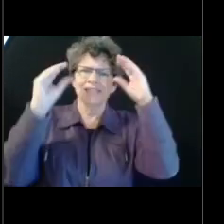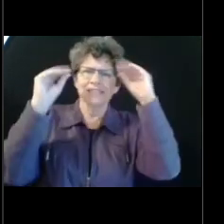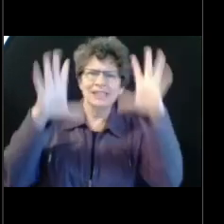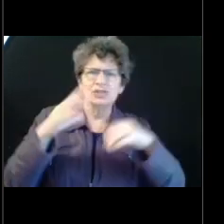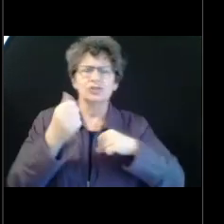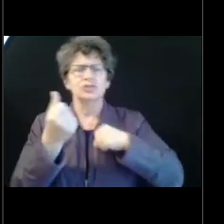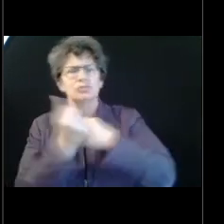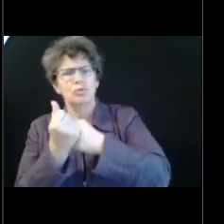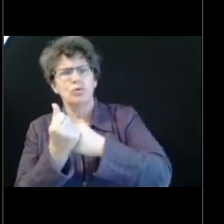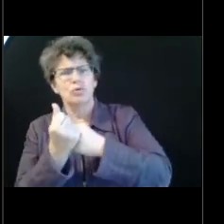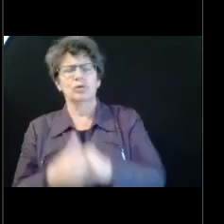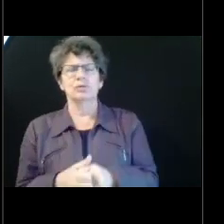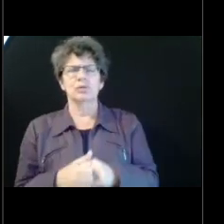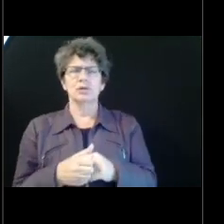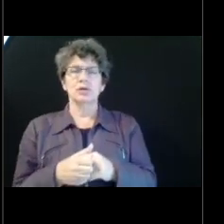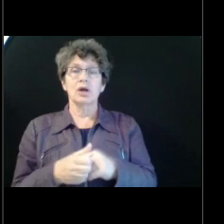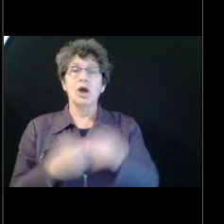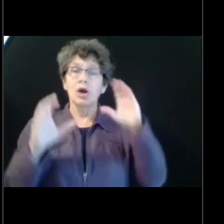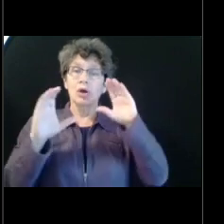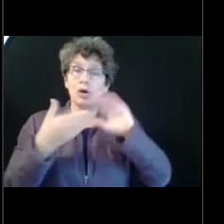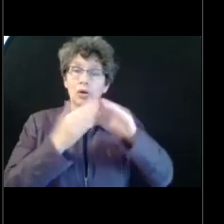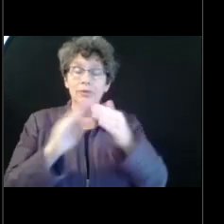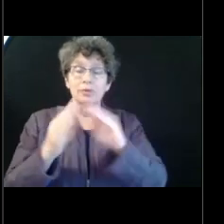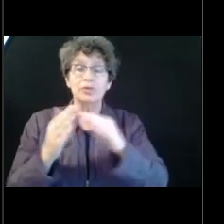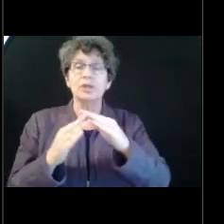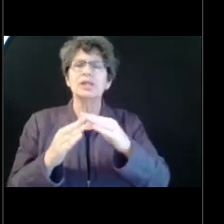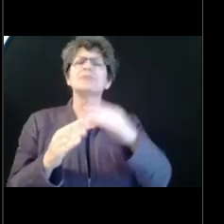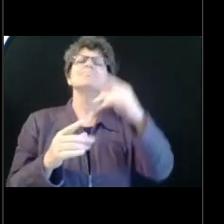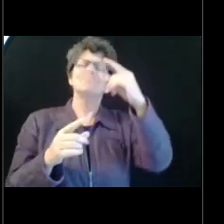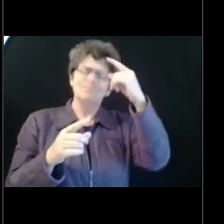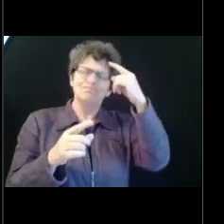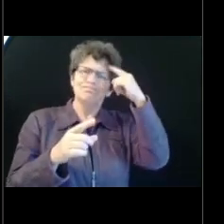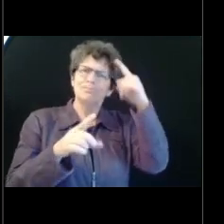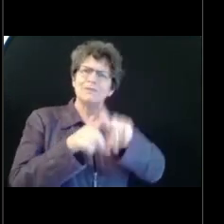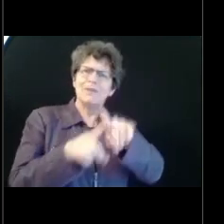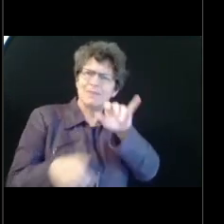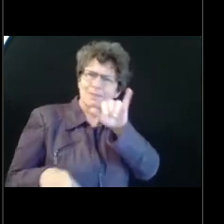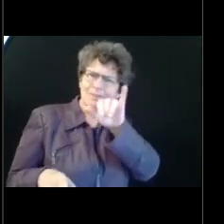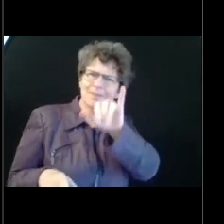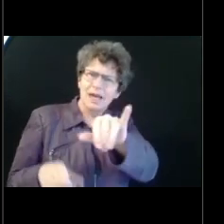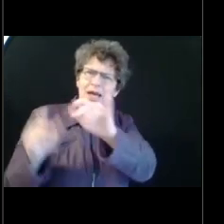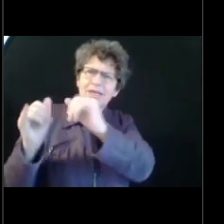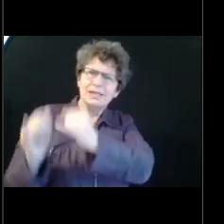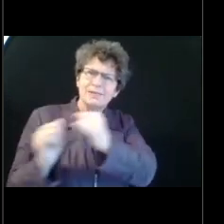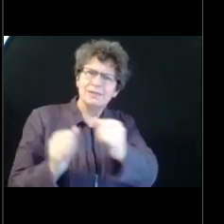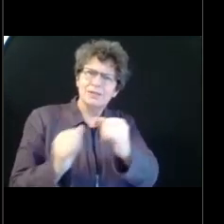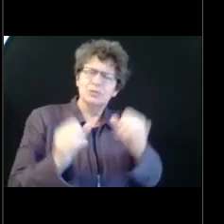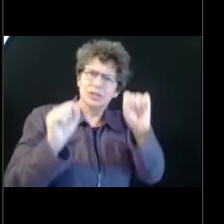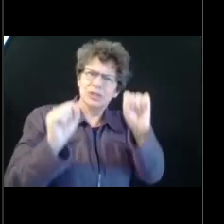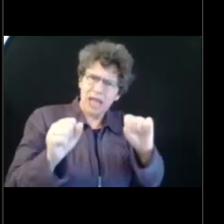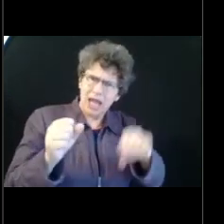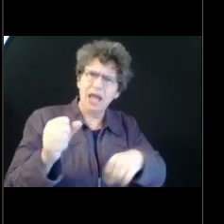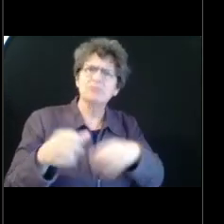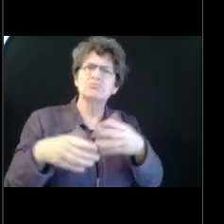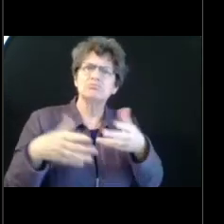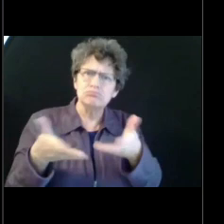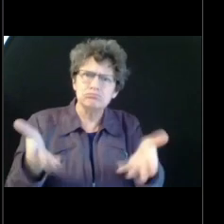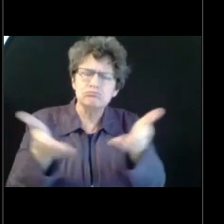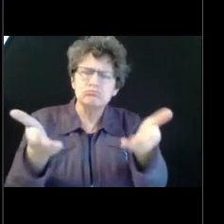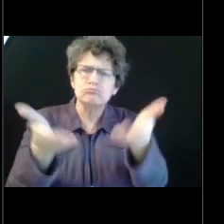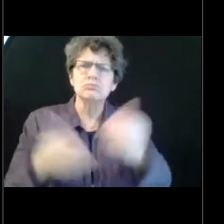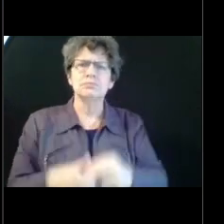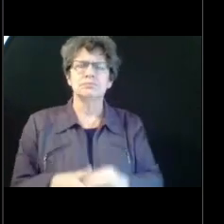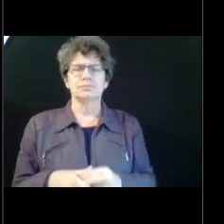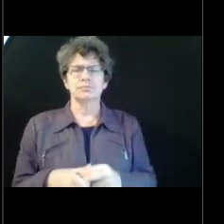supportive communities that believe in the individual and allow the individual to flourish, communities that are